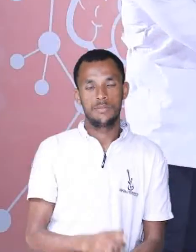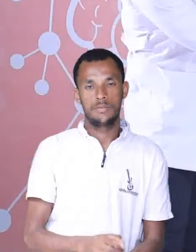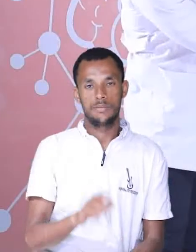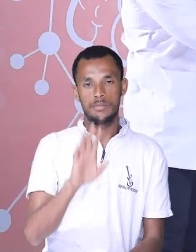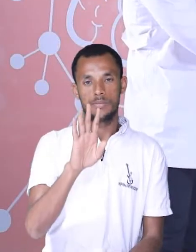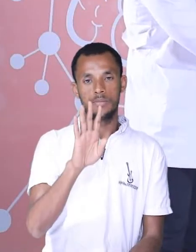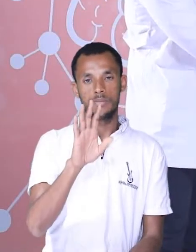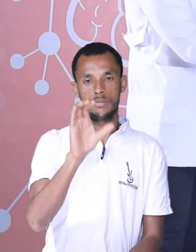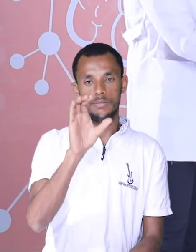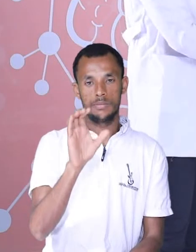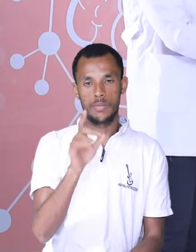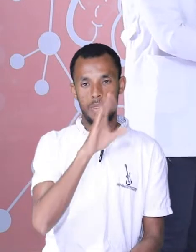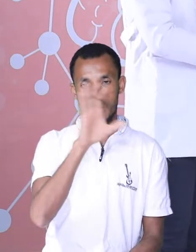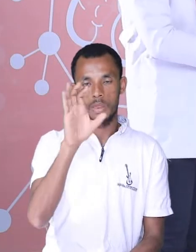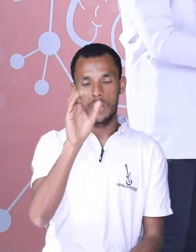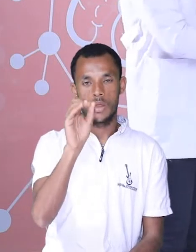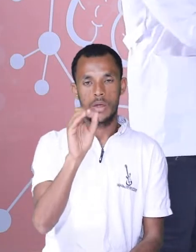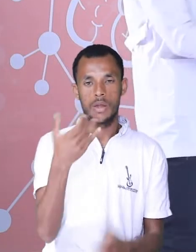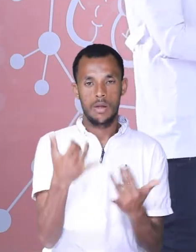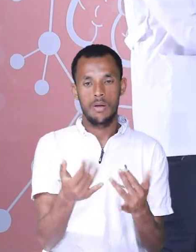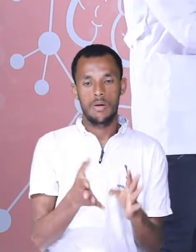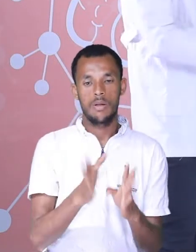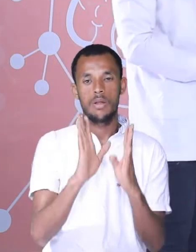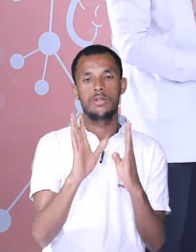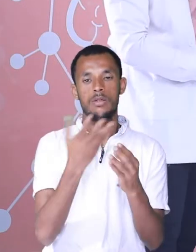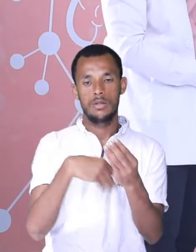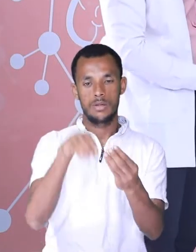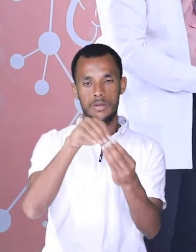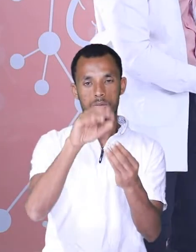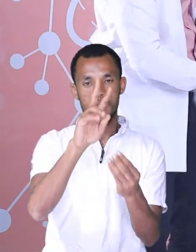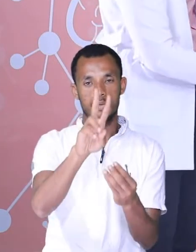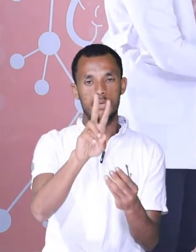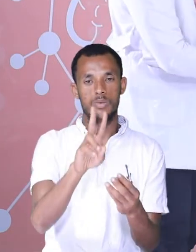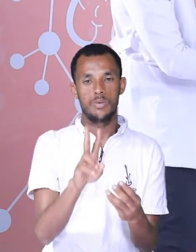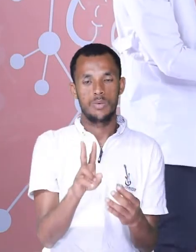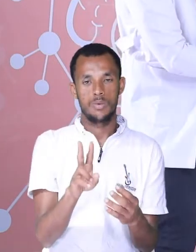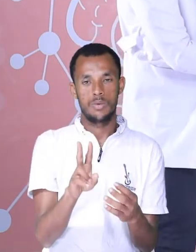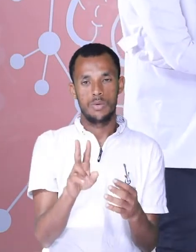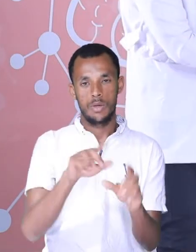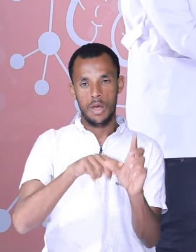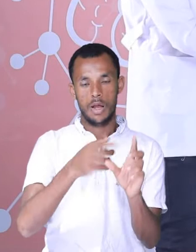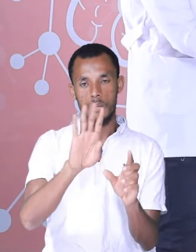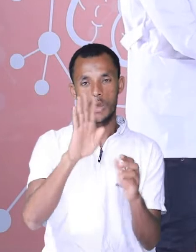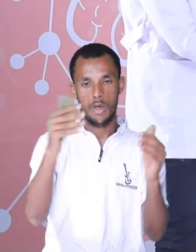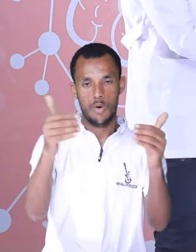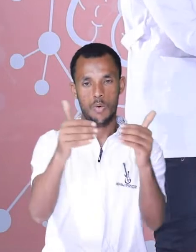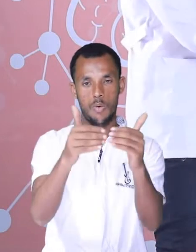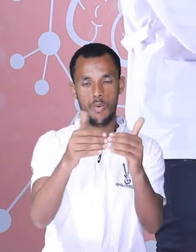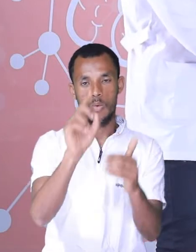degree, angle C is 100 degree. Now let's add it 2. So angle B is equal